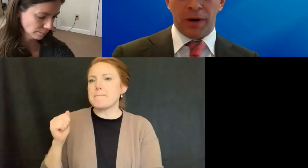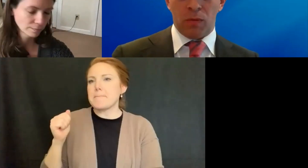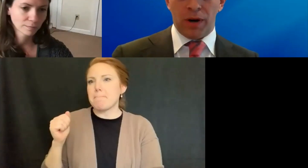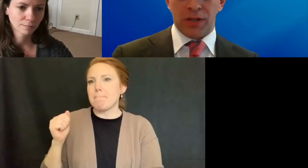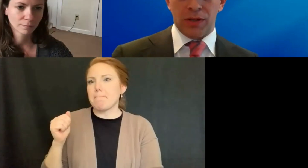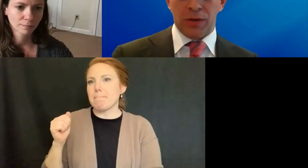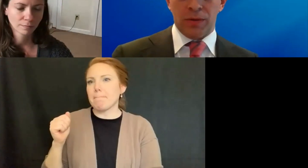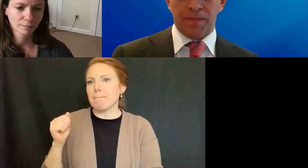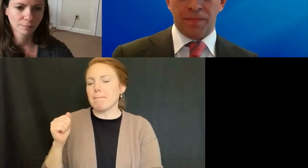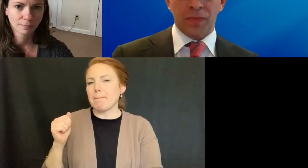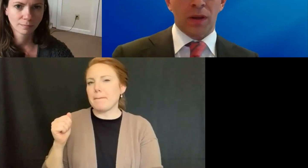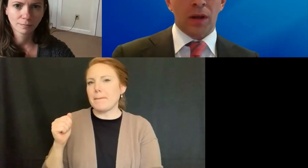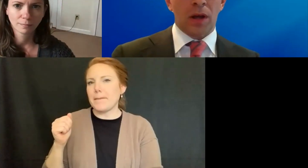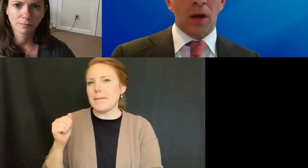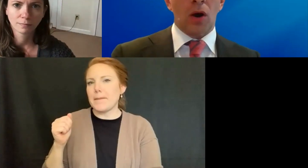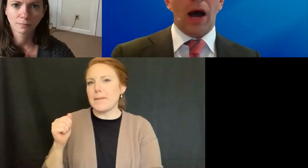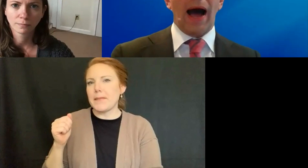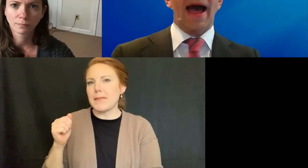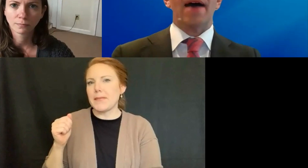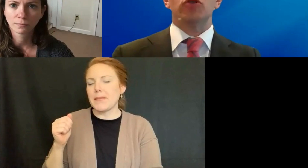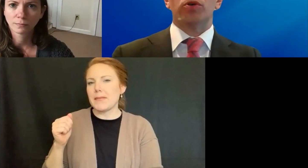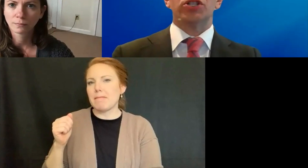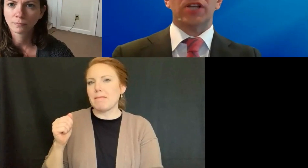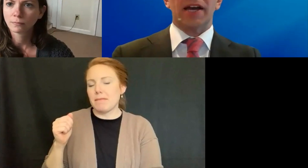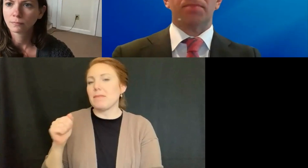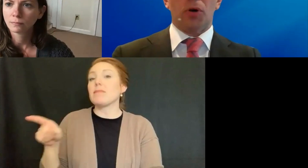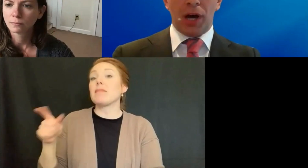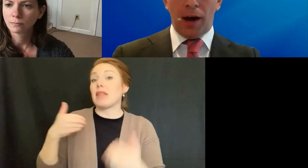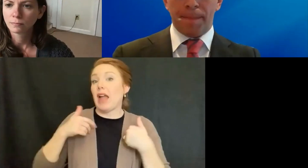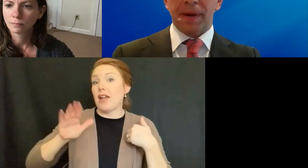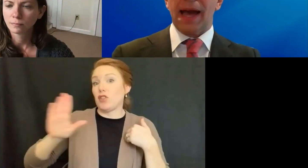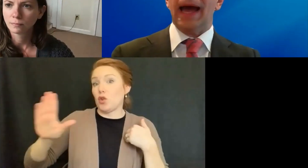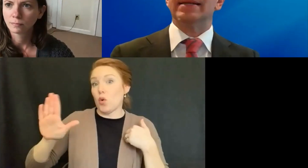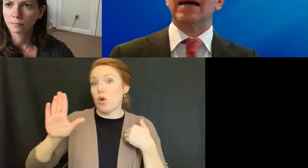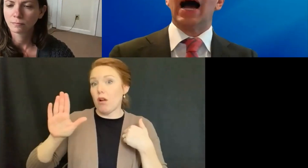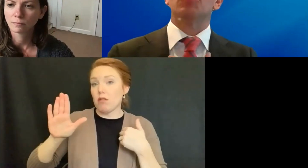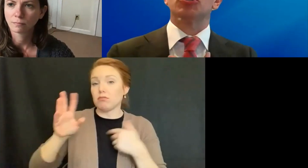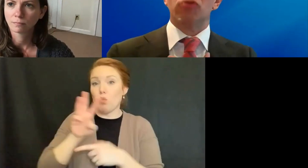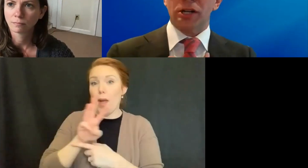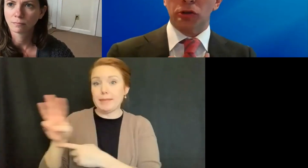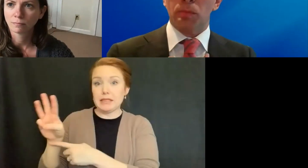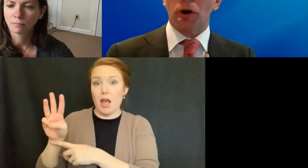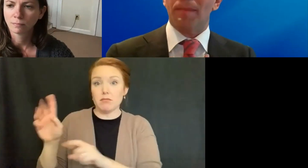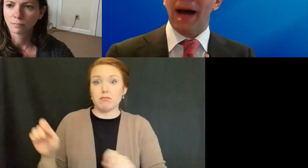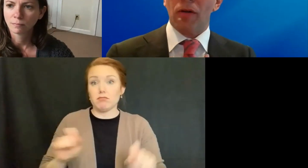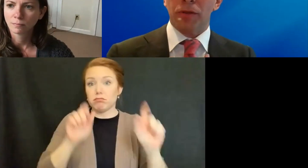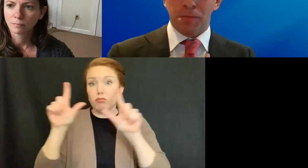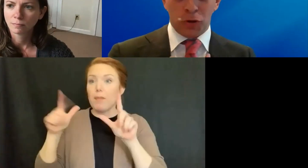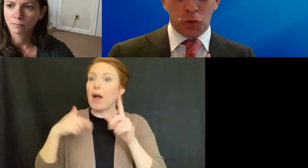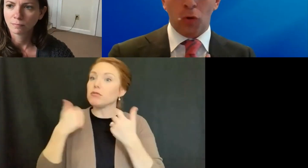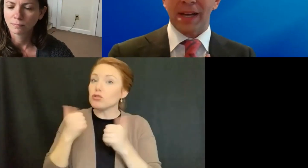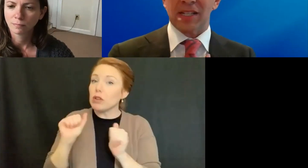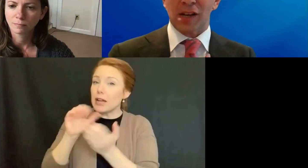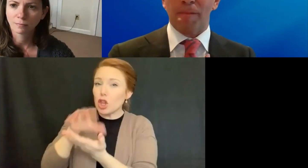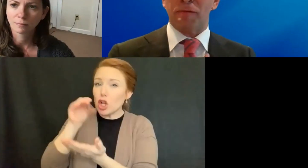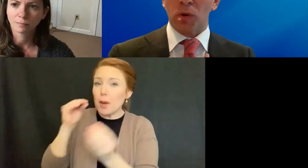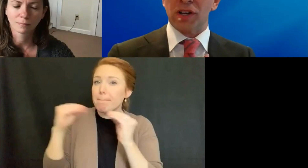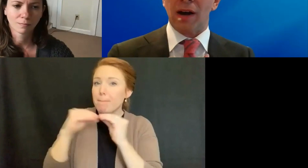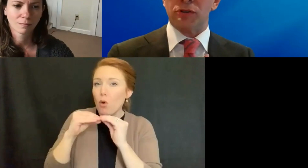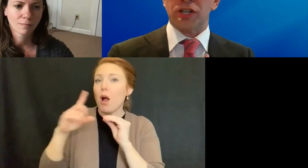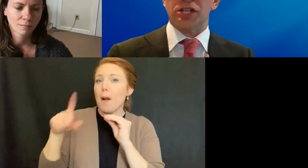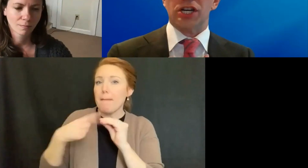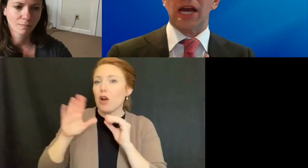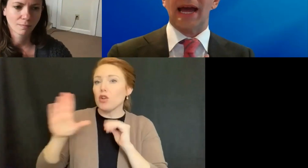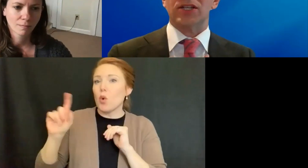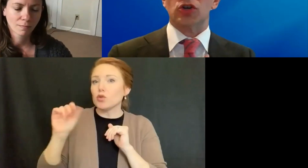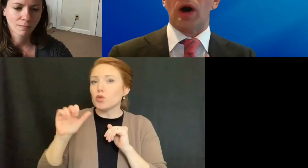going to come up right when I want it to. I have your site pulled up, and I was trying to learn more about the tool myself before